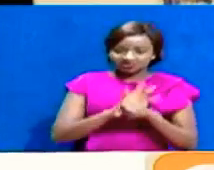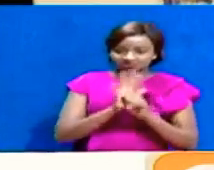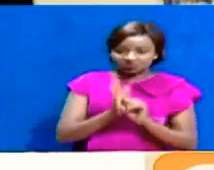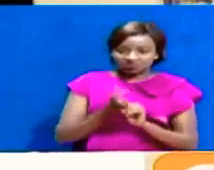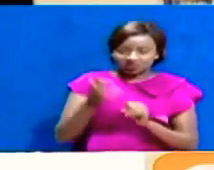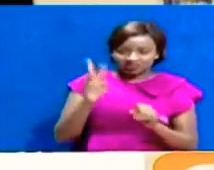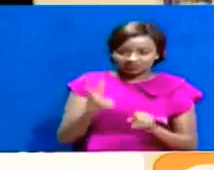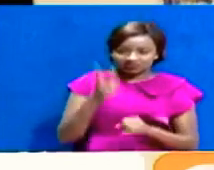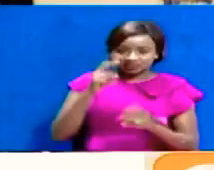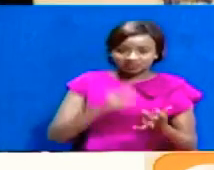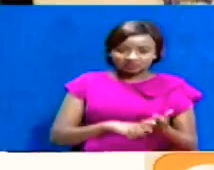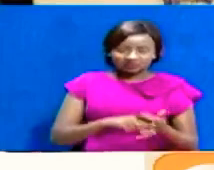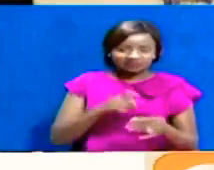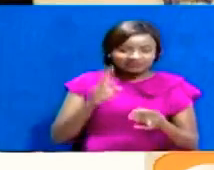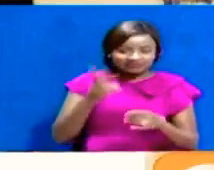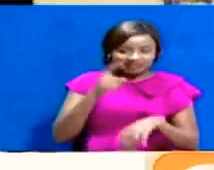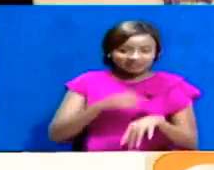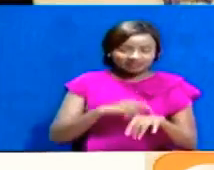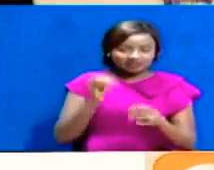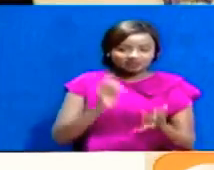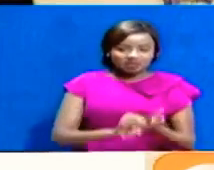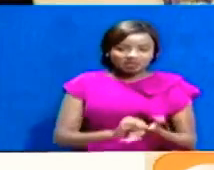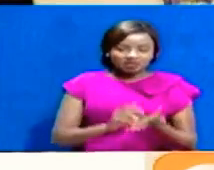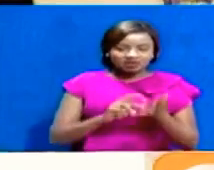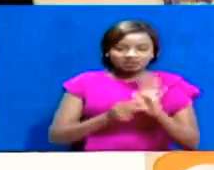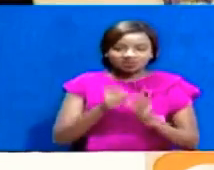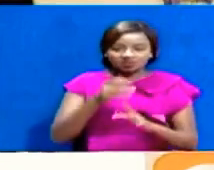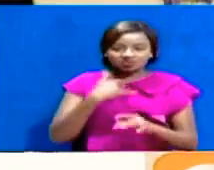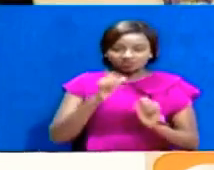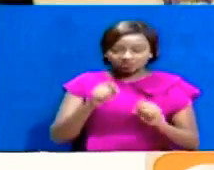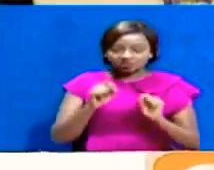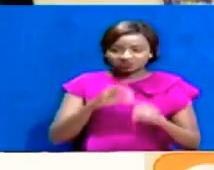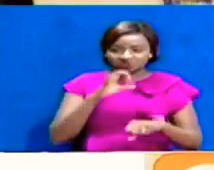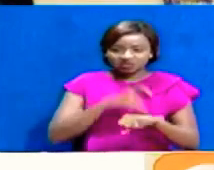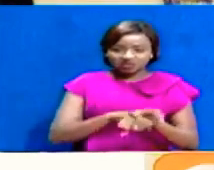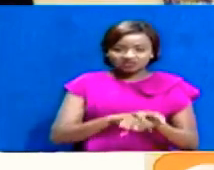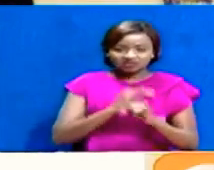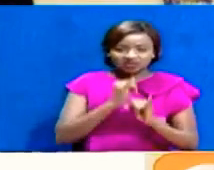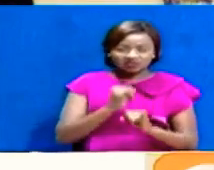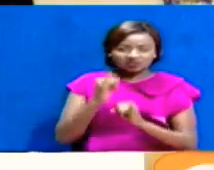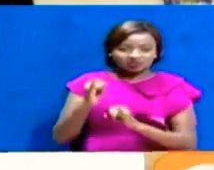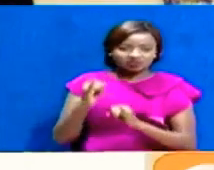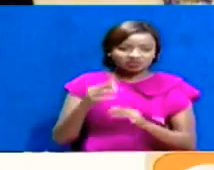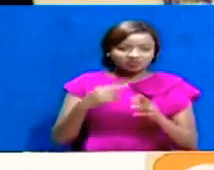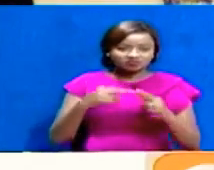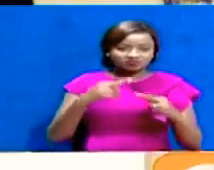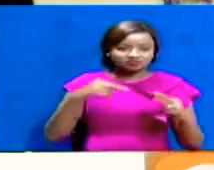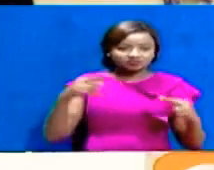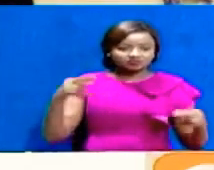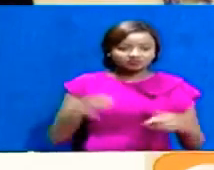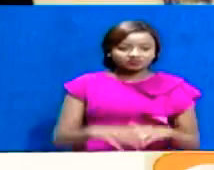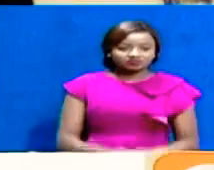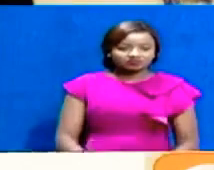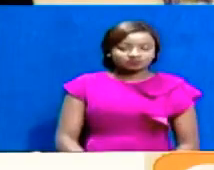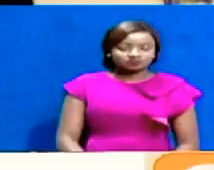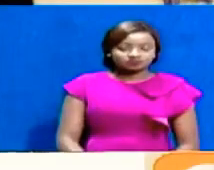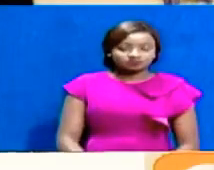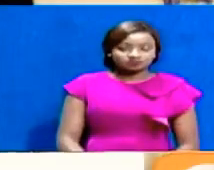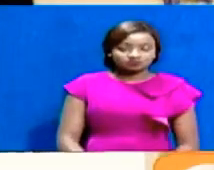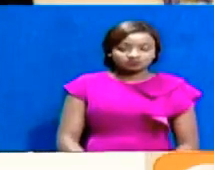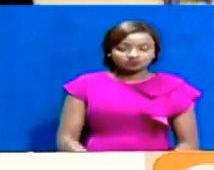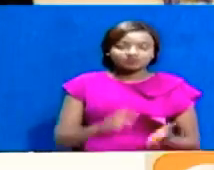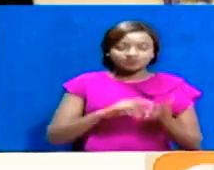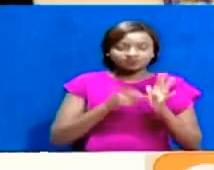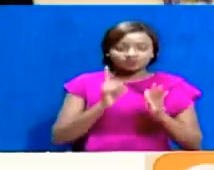to, as what has happened in Europe, you can be prone to a new variant, which is more aggressive. So you must get